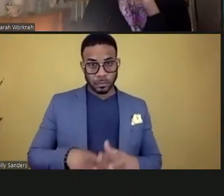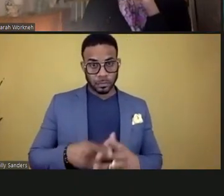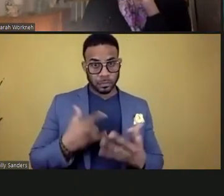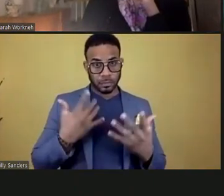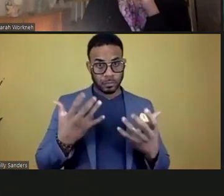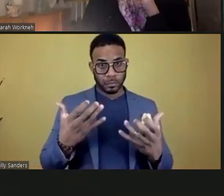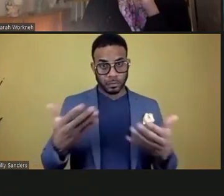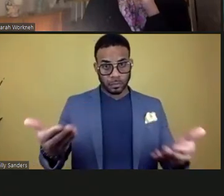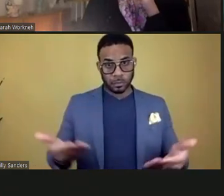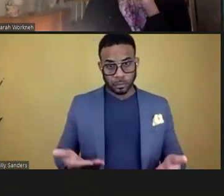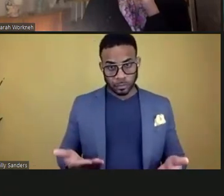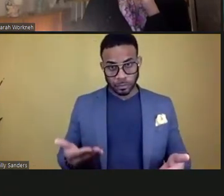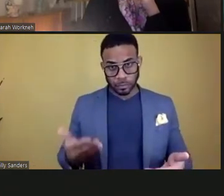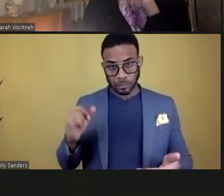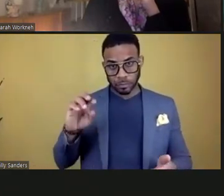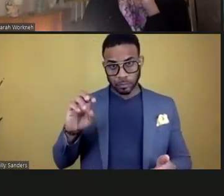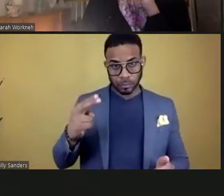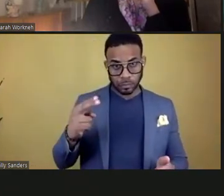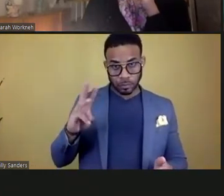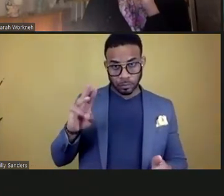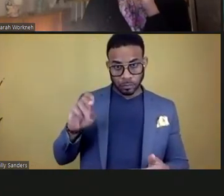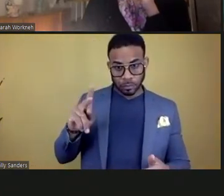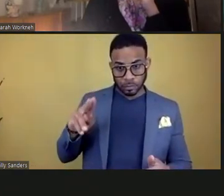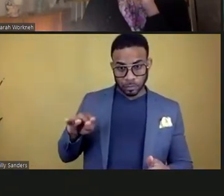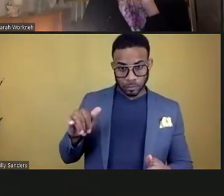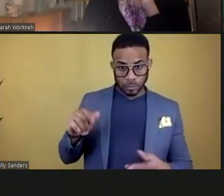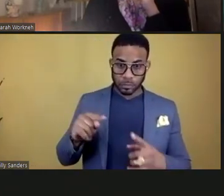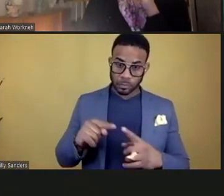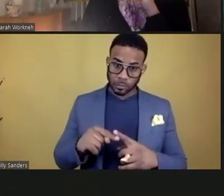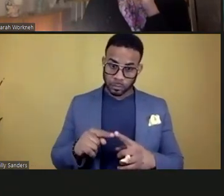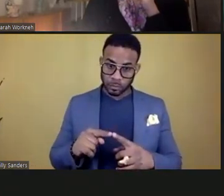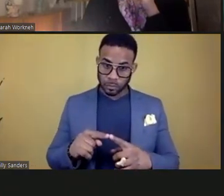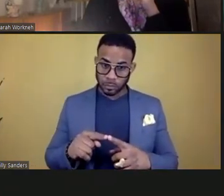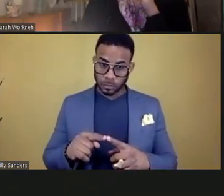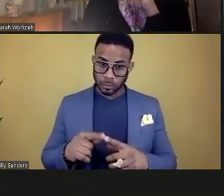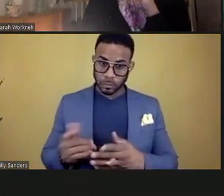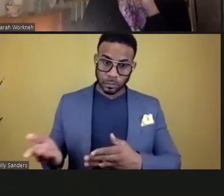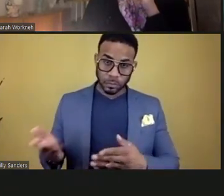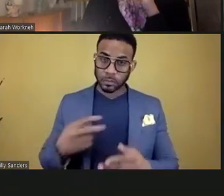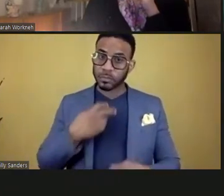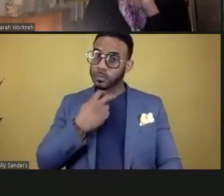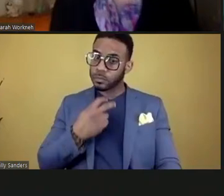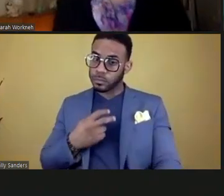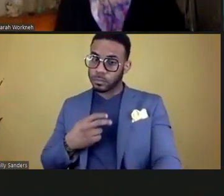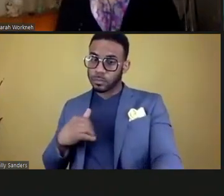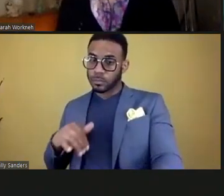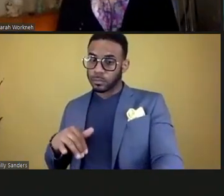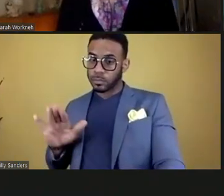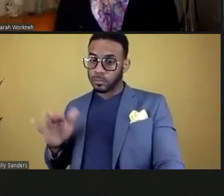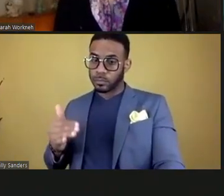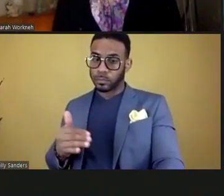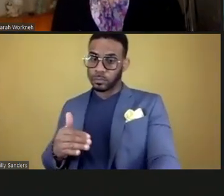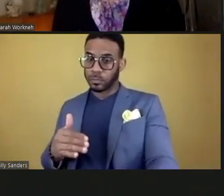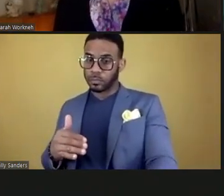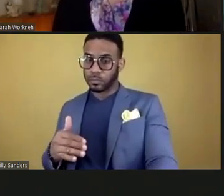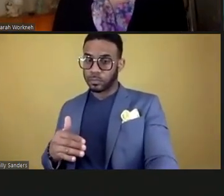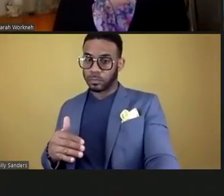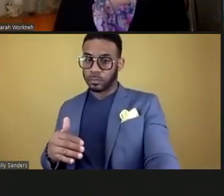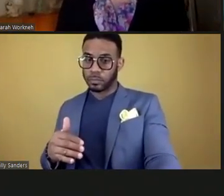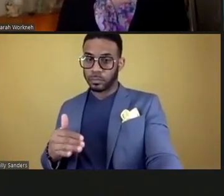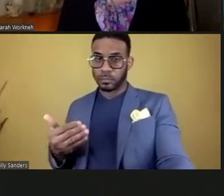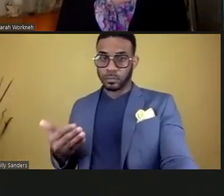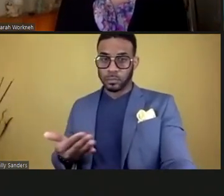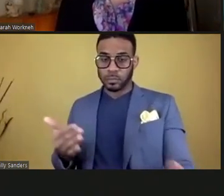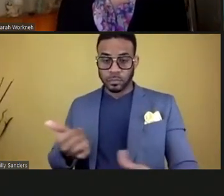to invite Sarah Workna to bring their voice into the room and to invite others